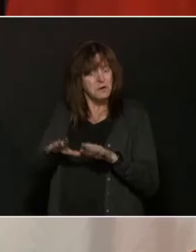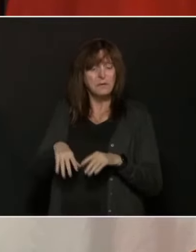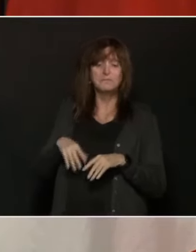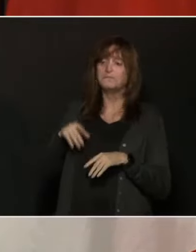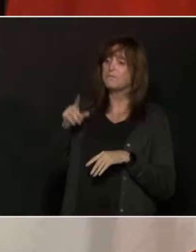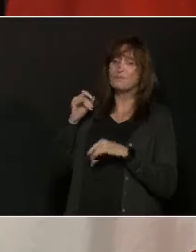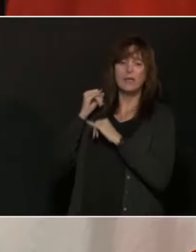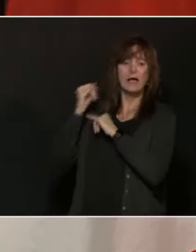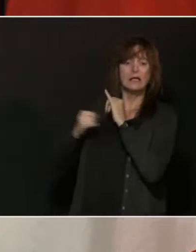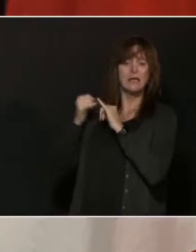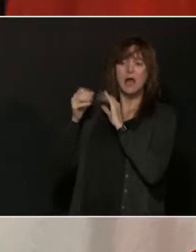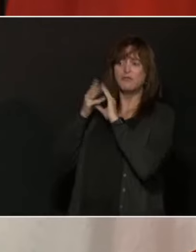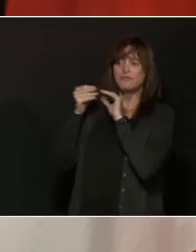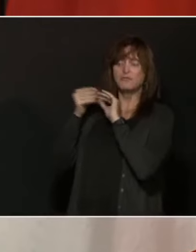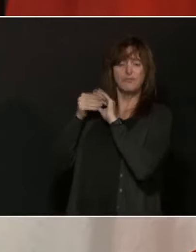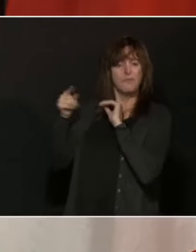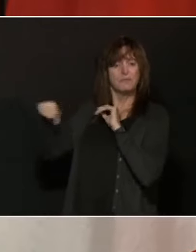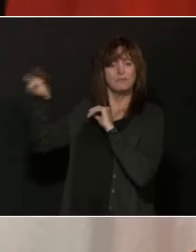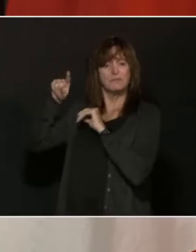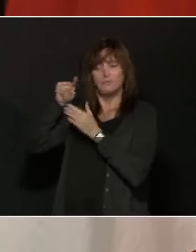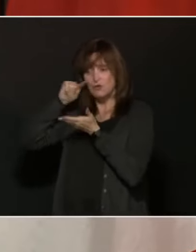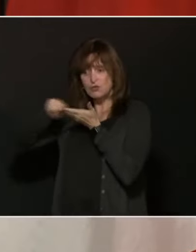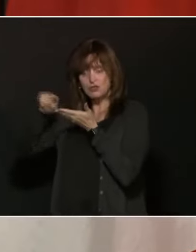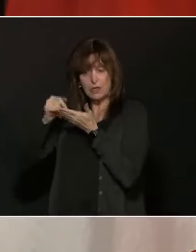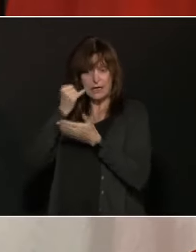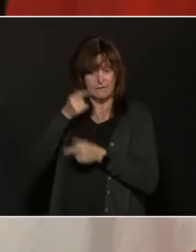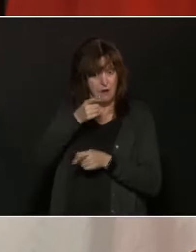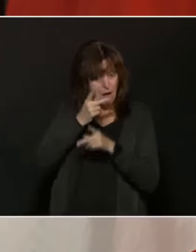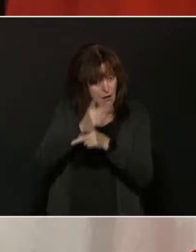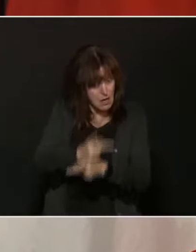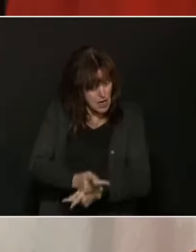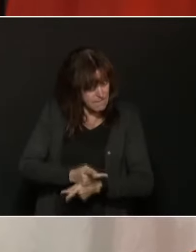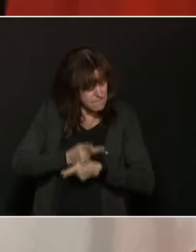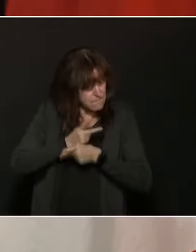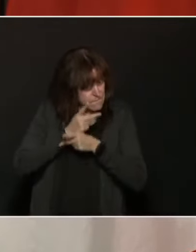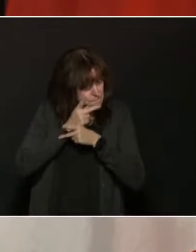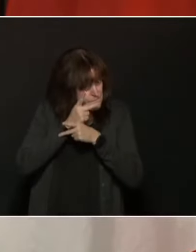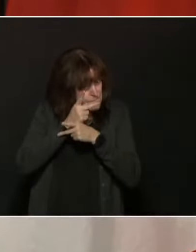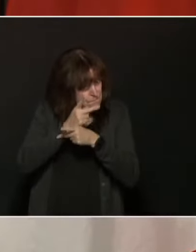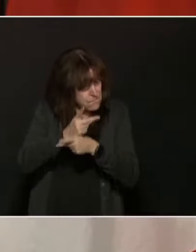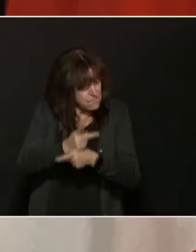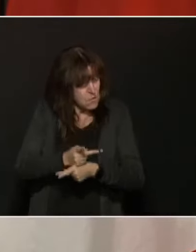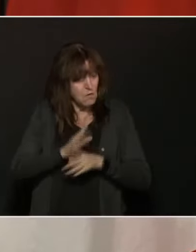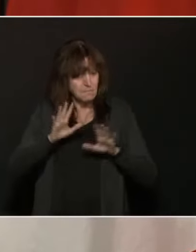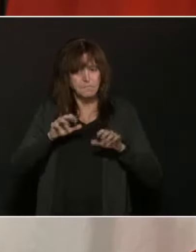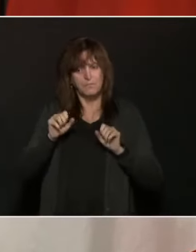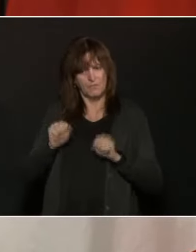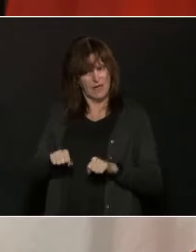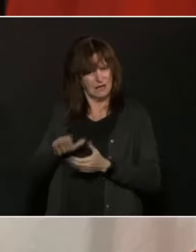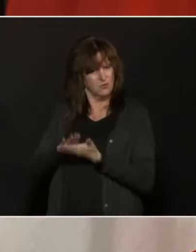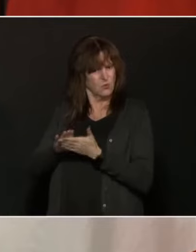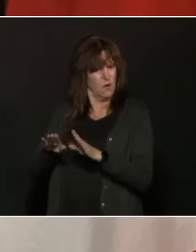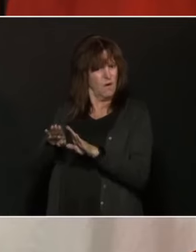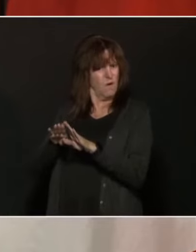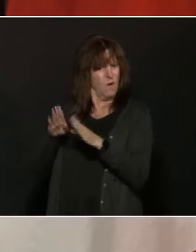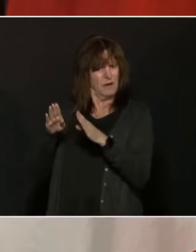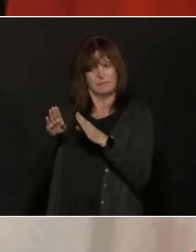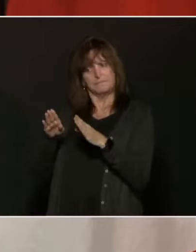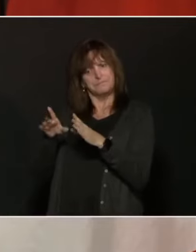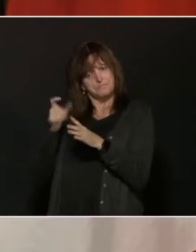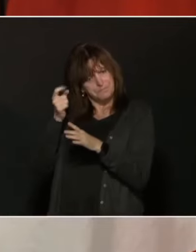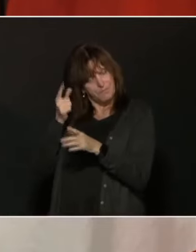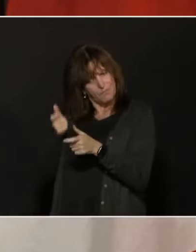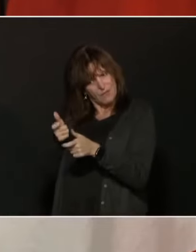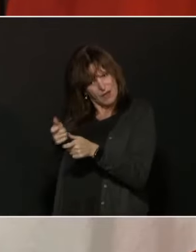watch the data carefully, it should be possible to control the spread of the disease with schools open. It will be a challenging decision